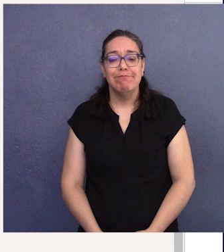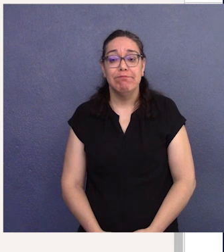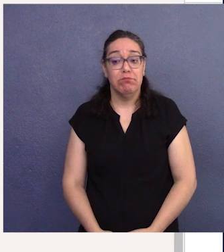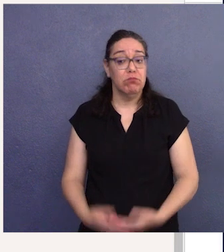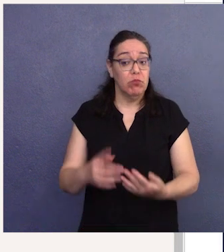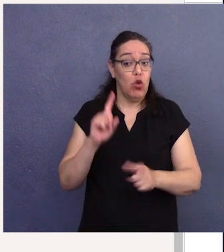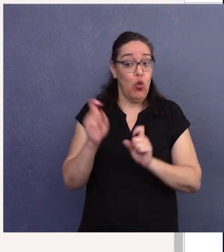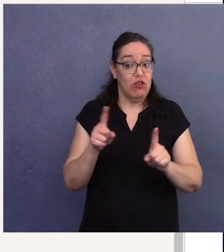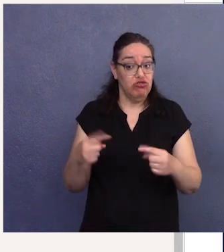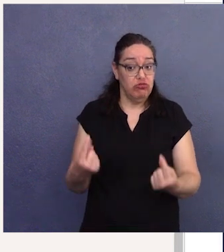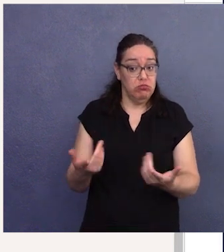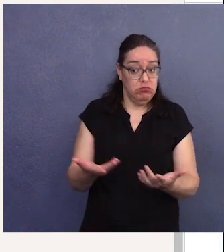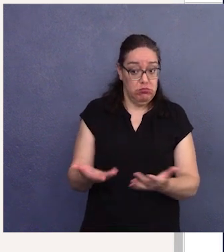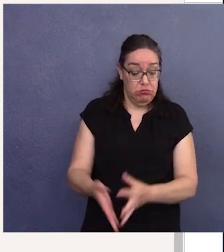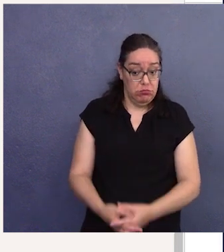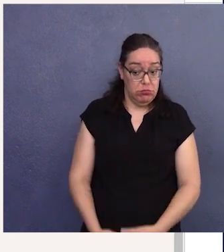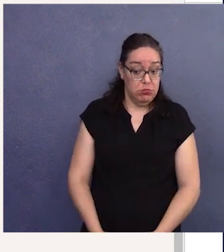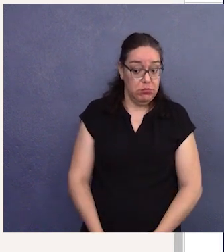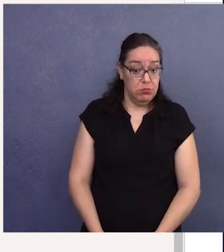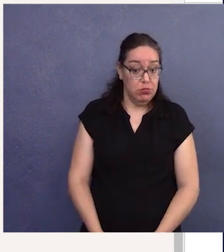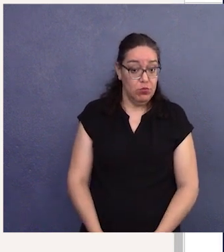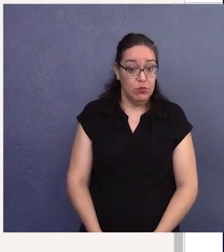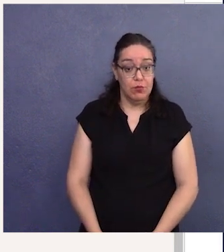Any questions about that?